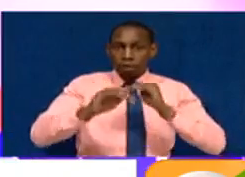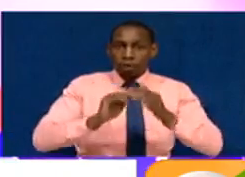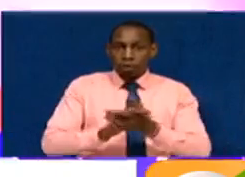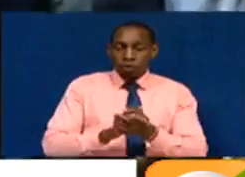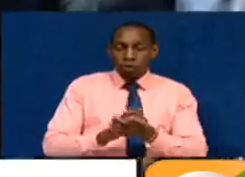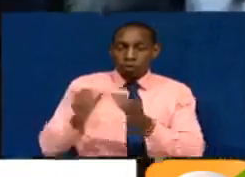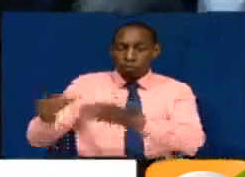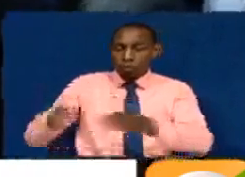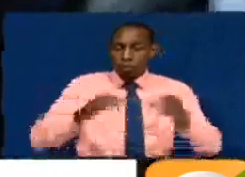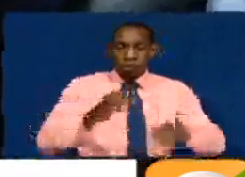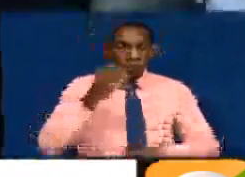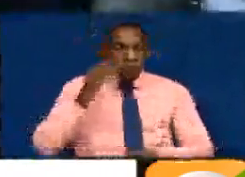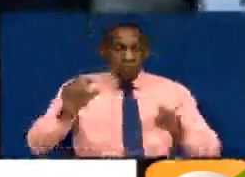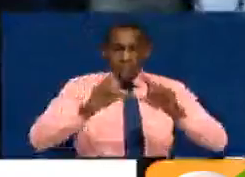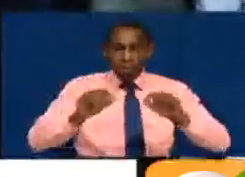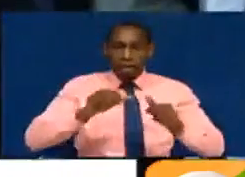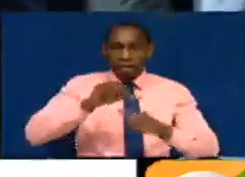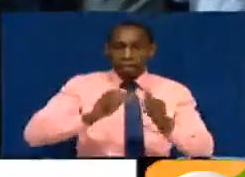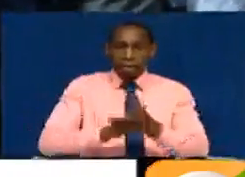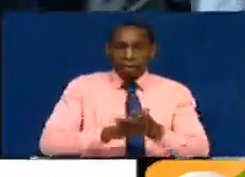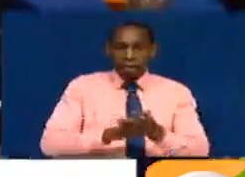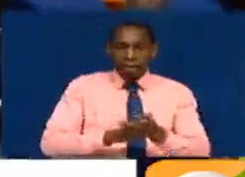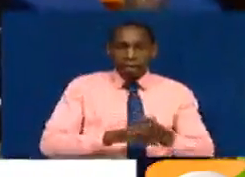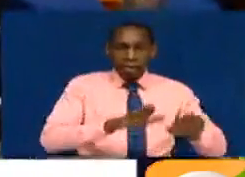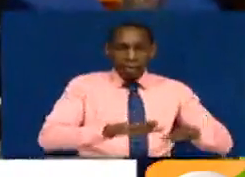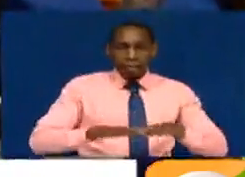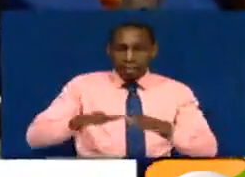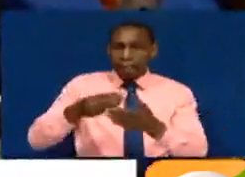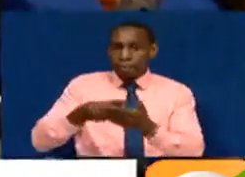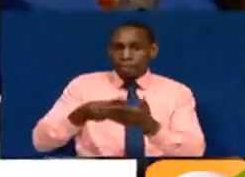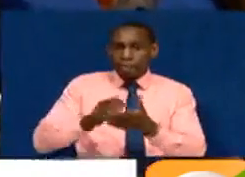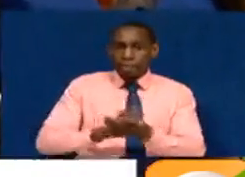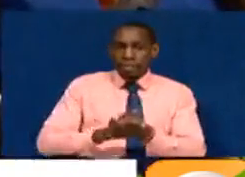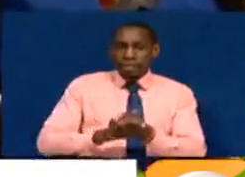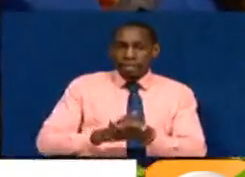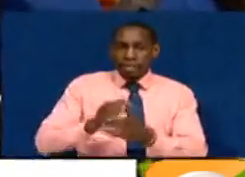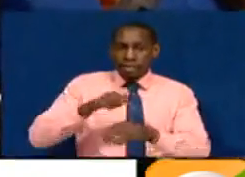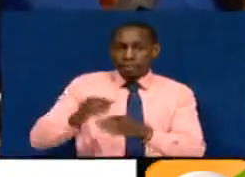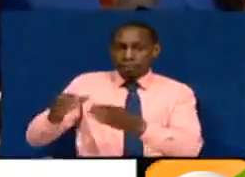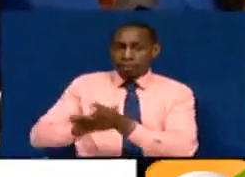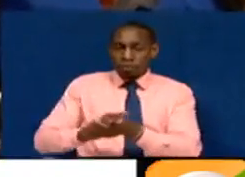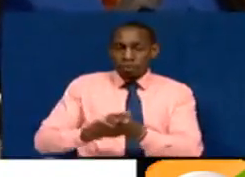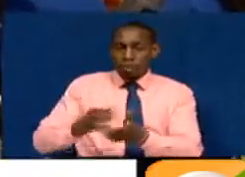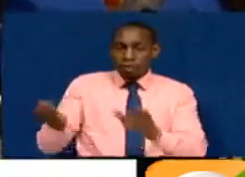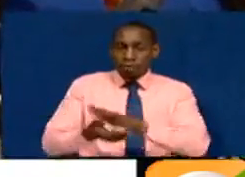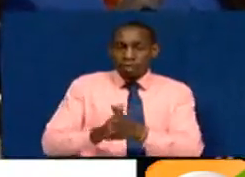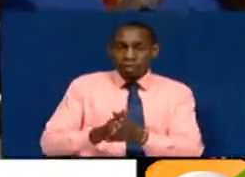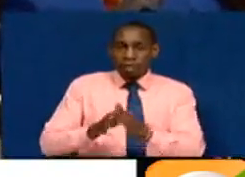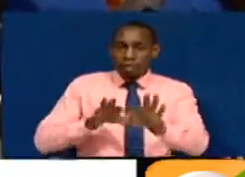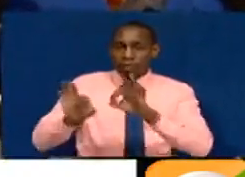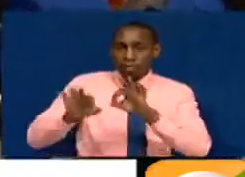independent, impartial, and fair to all the parties. Matiangi's statement on campaign funding comes as parties conclude filing nomination returns and